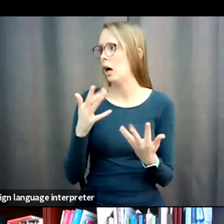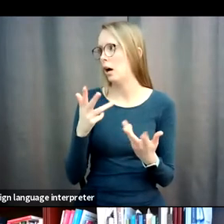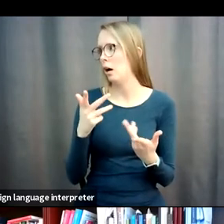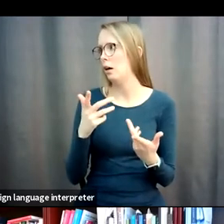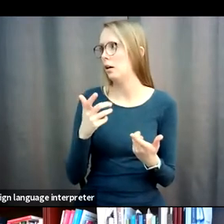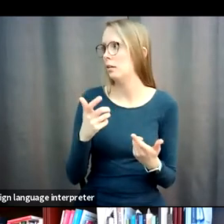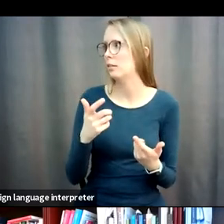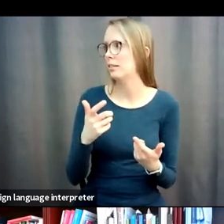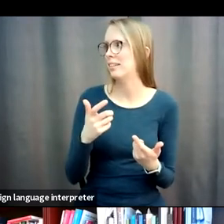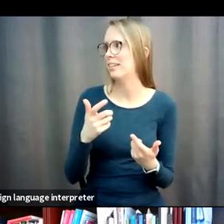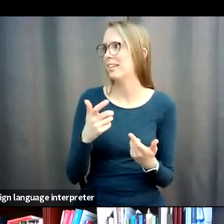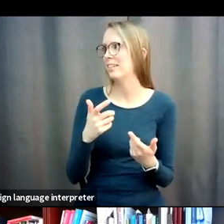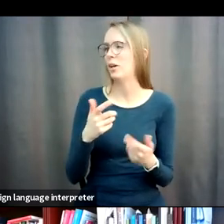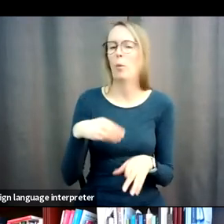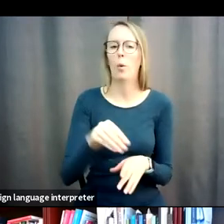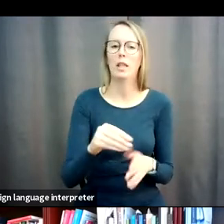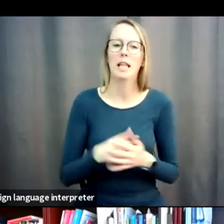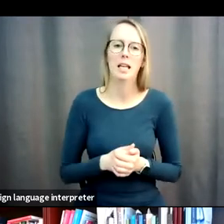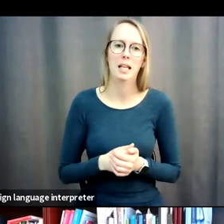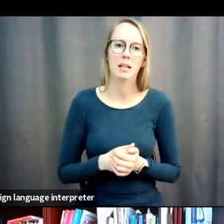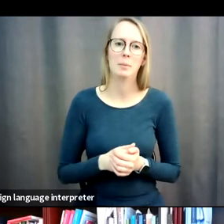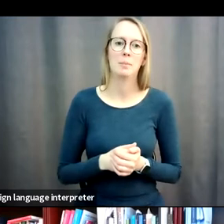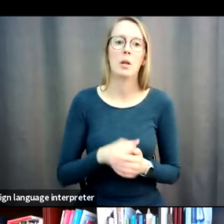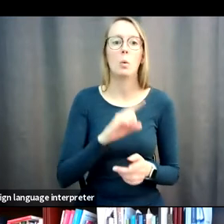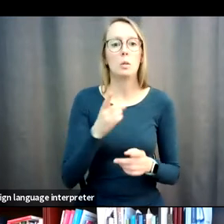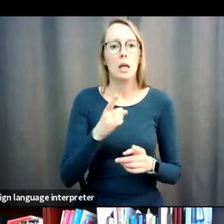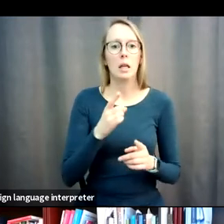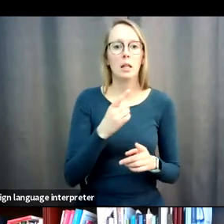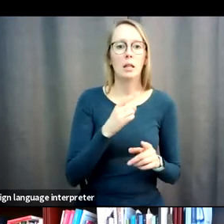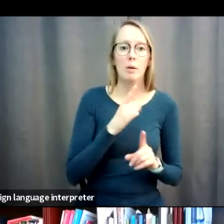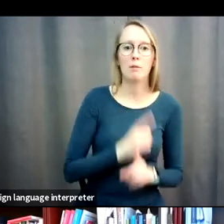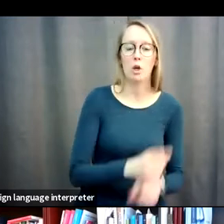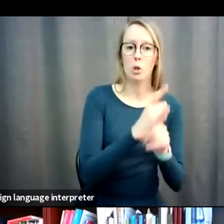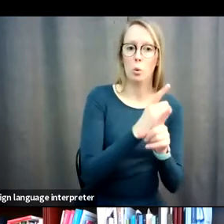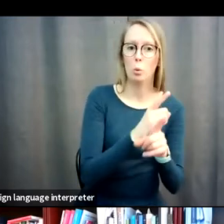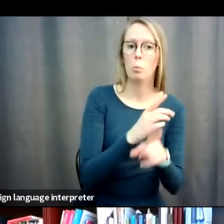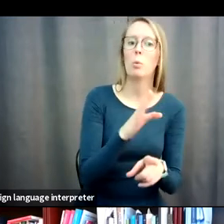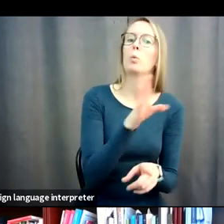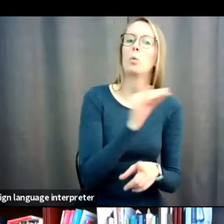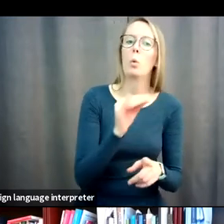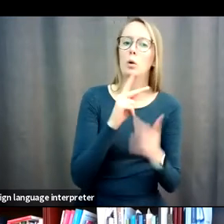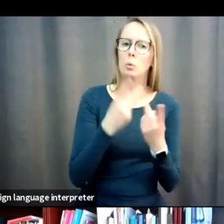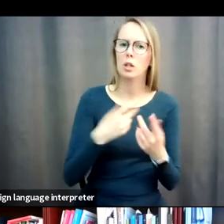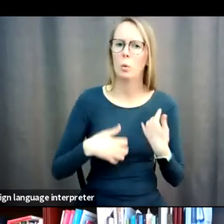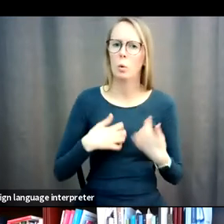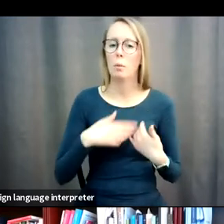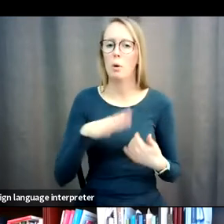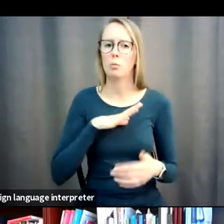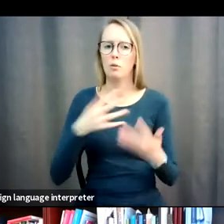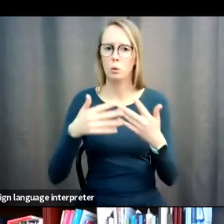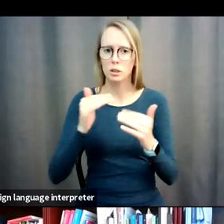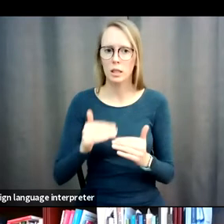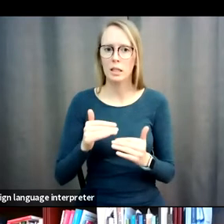The CRC committee in 2015 followed up on this and said that the committee is concerned that children with disabilities are